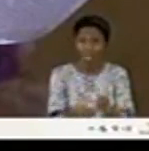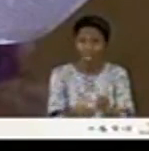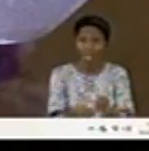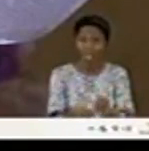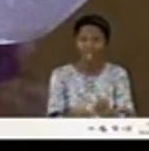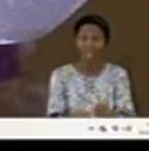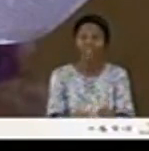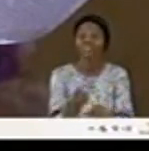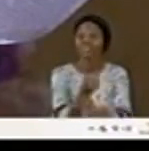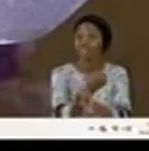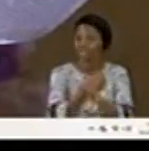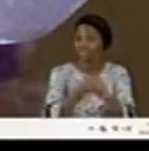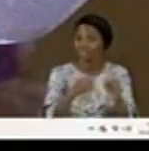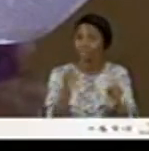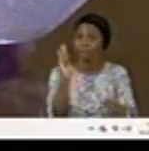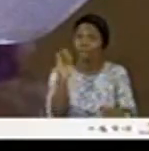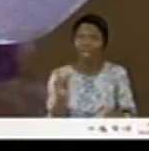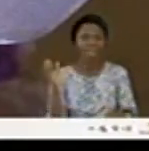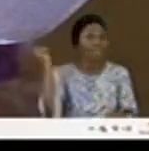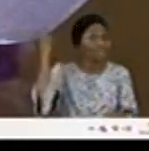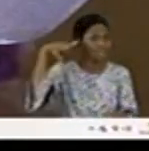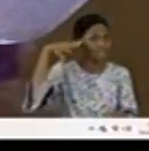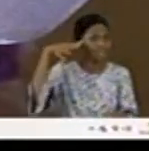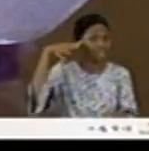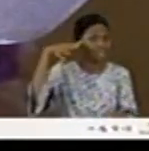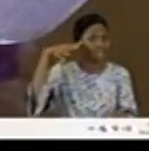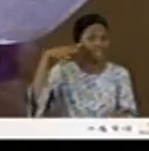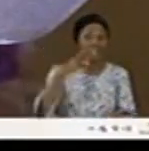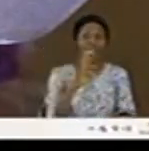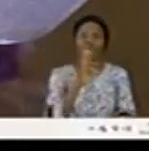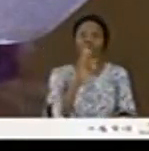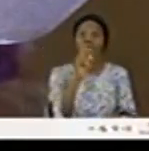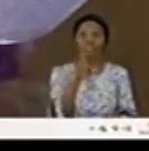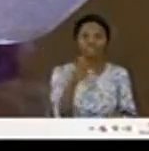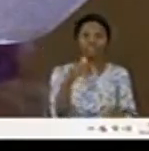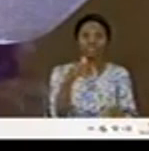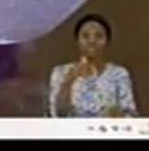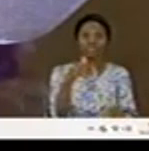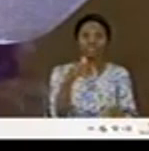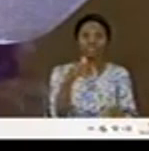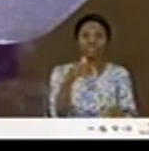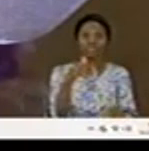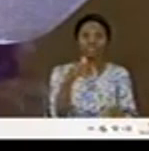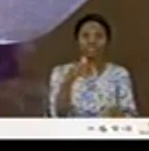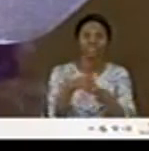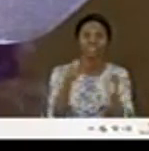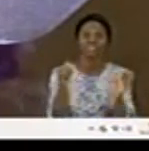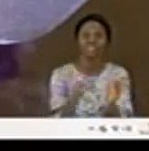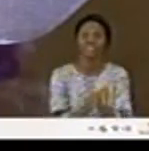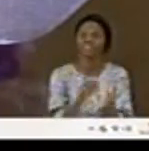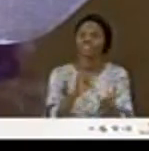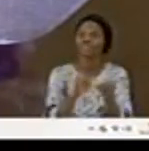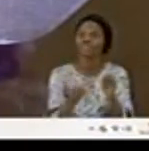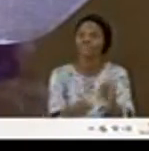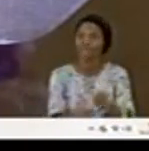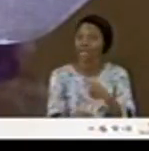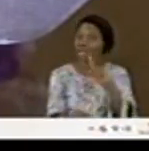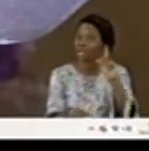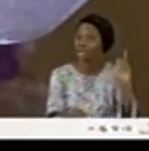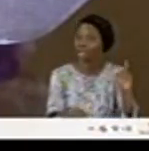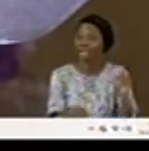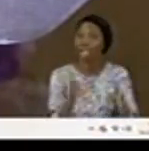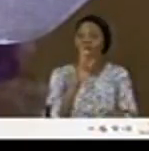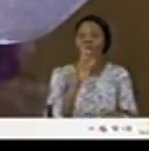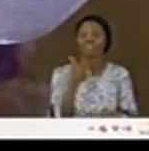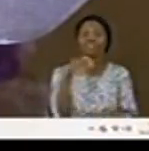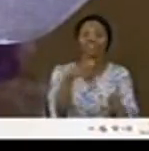number? Are you saved by His grace? Are you in that